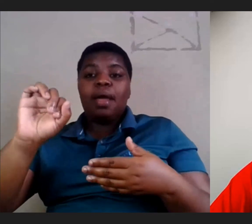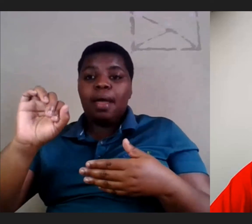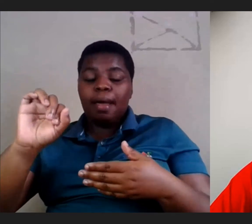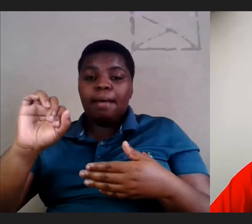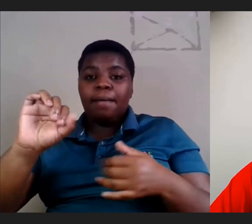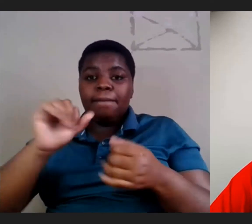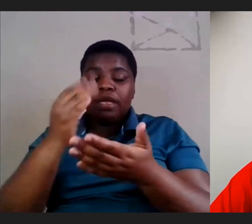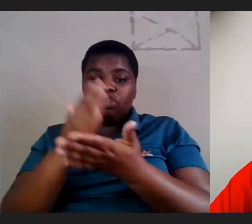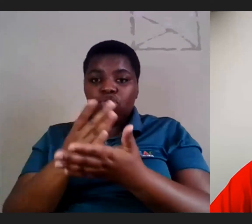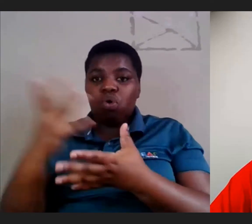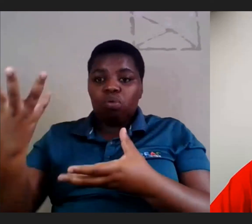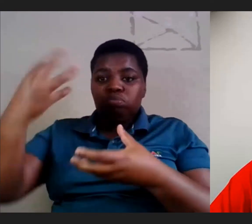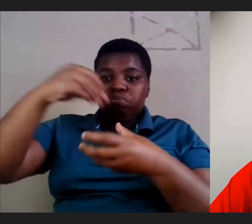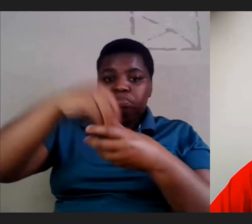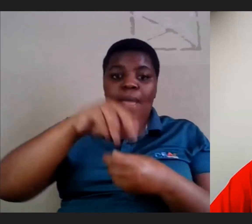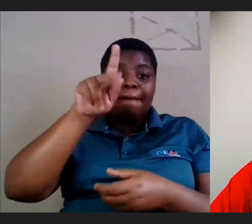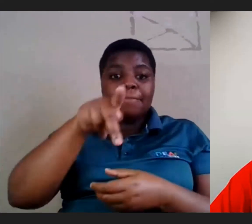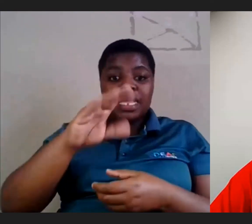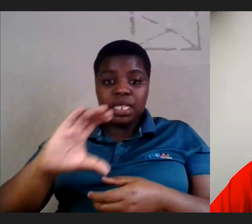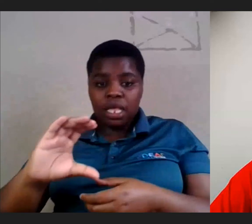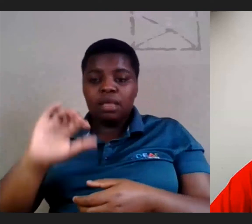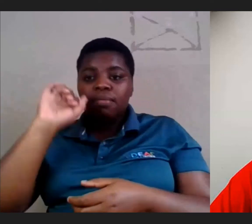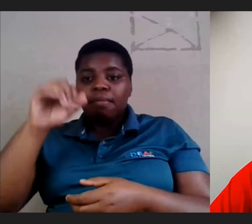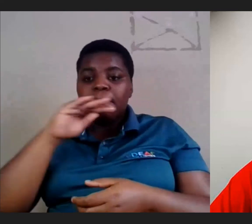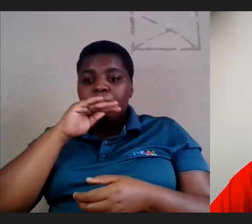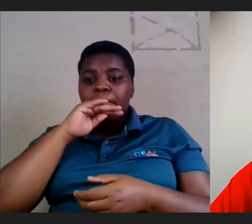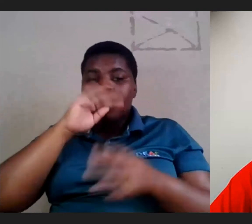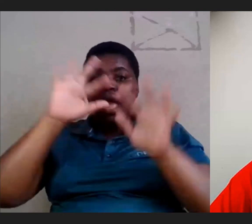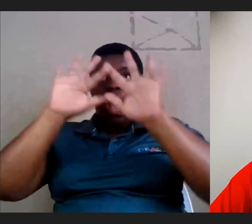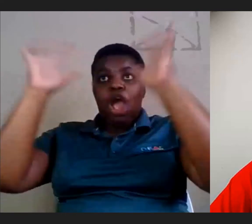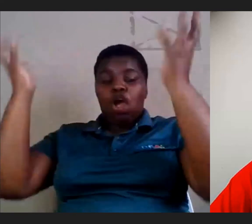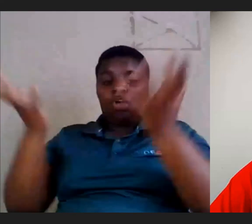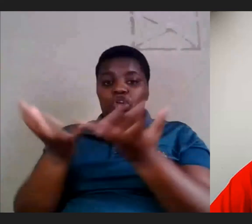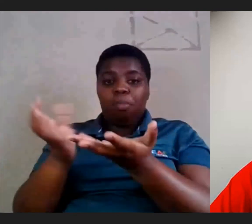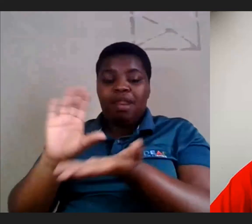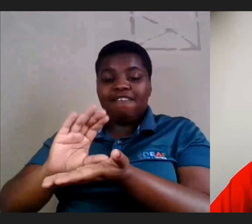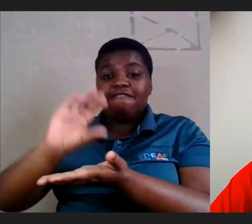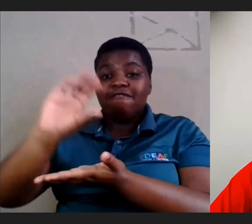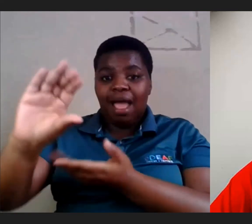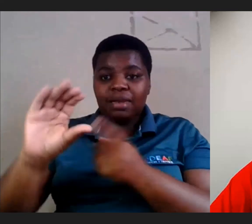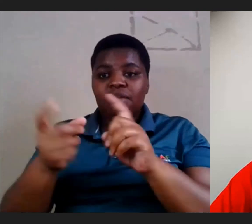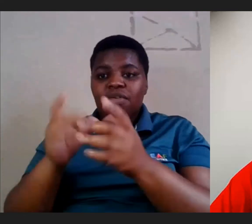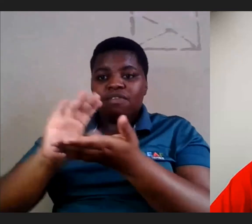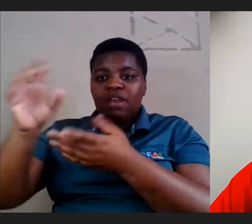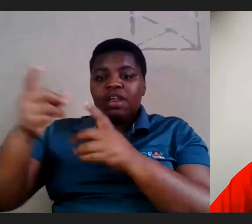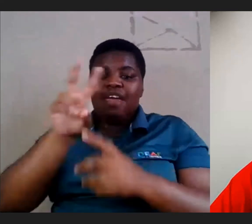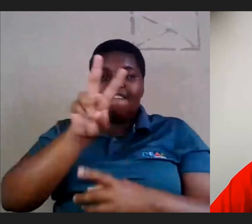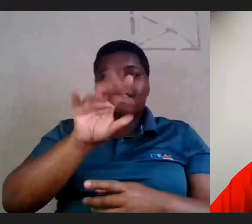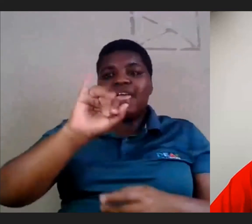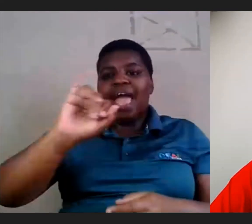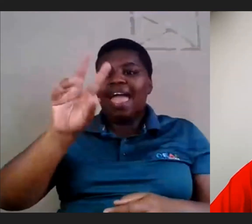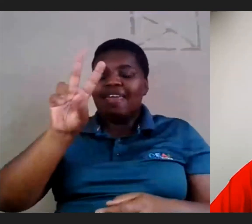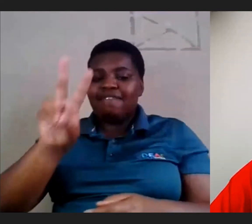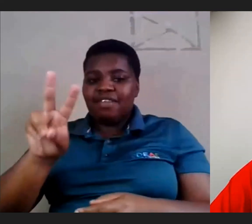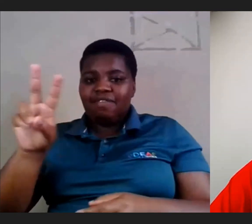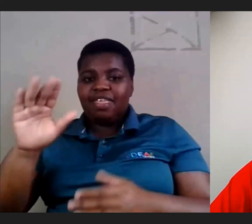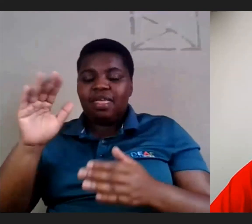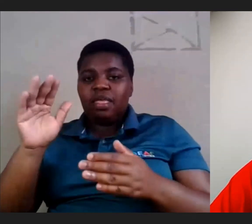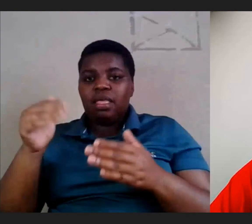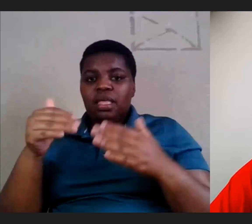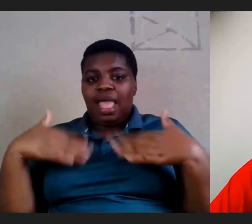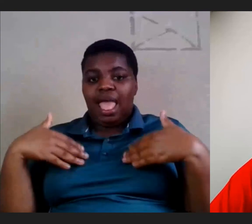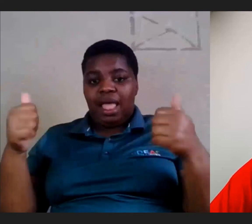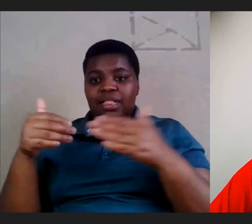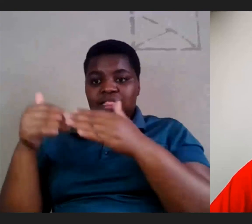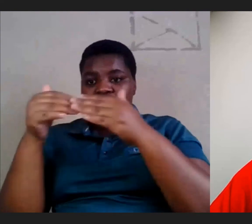ARC NPC, a global fund project funded by VIIV Healthcare,